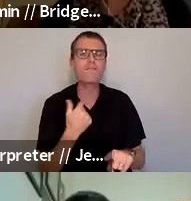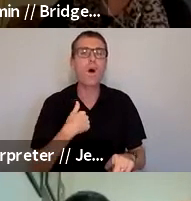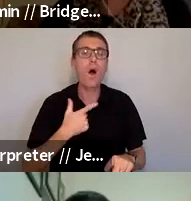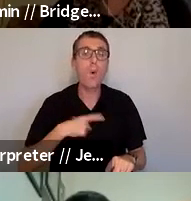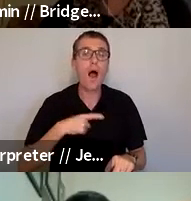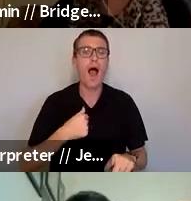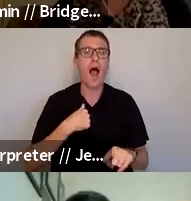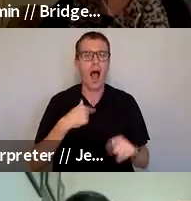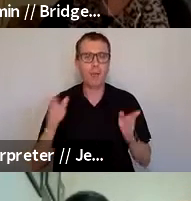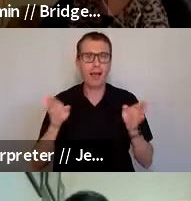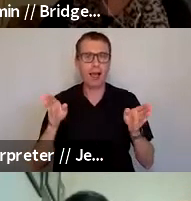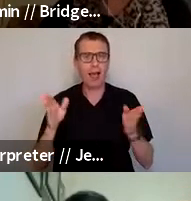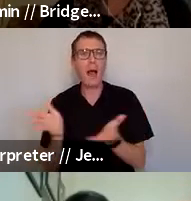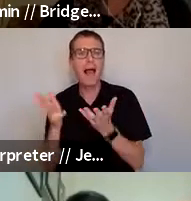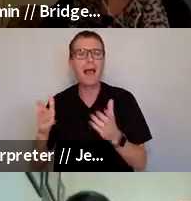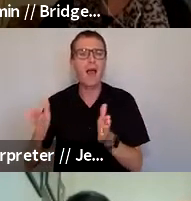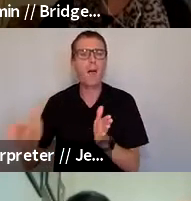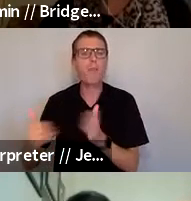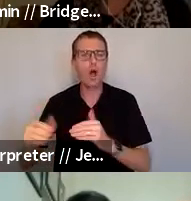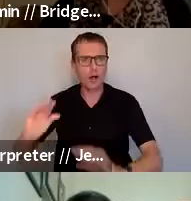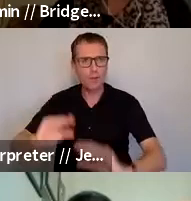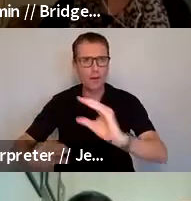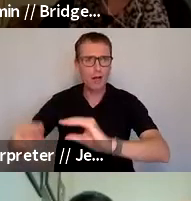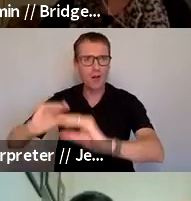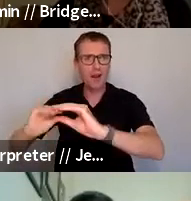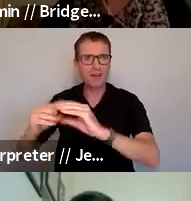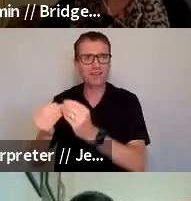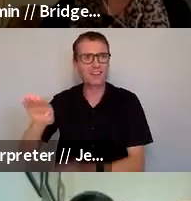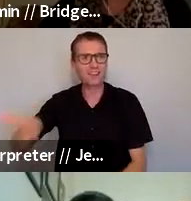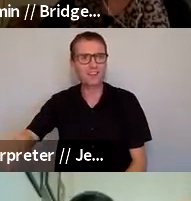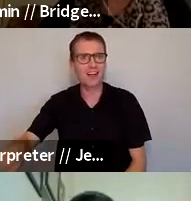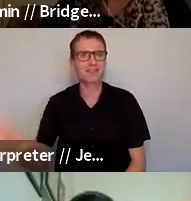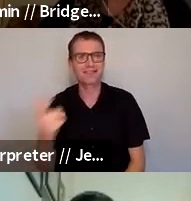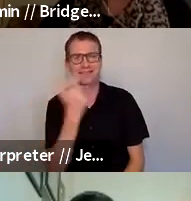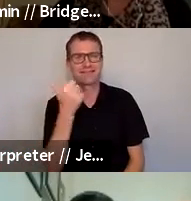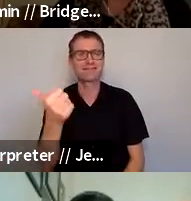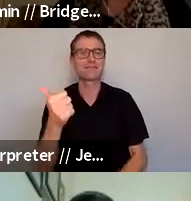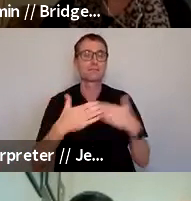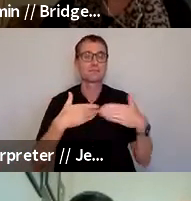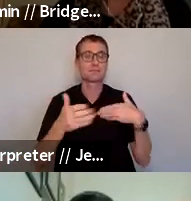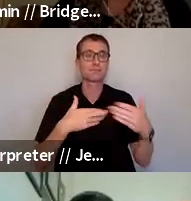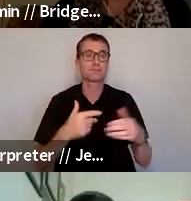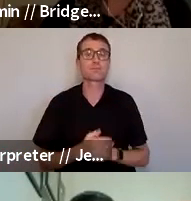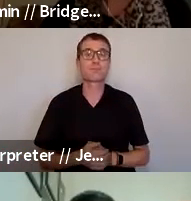multitask. Yeah, so I just wanted to share a little bit about our experience because obviously, like everybody